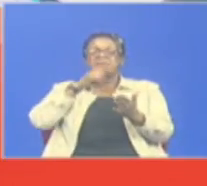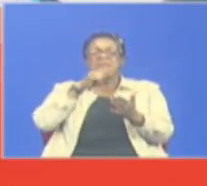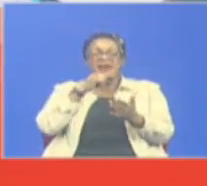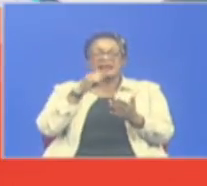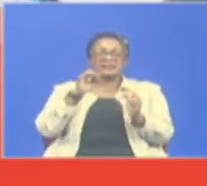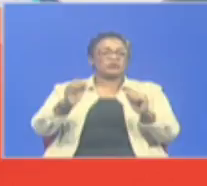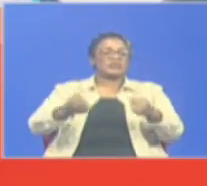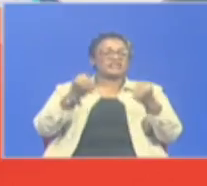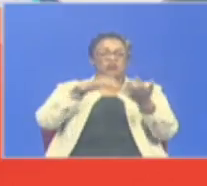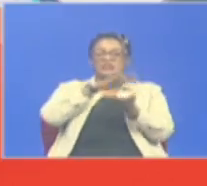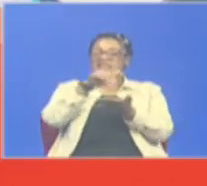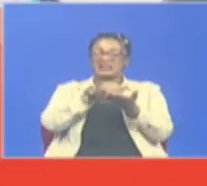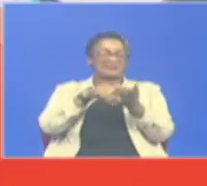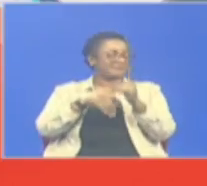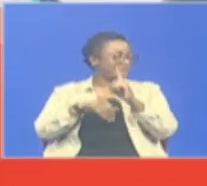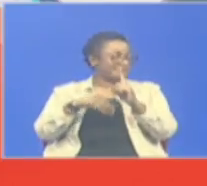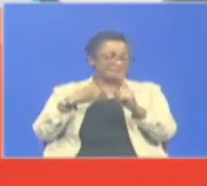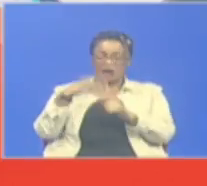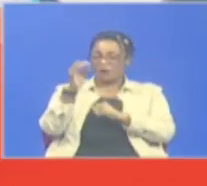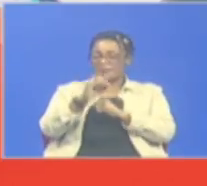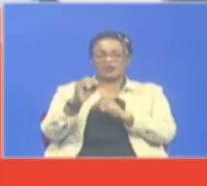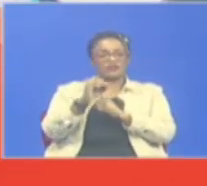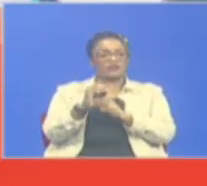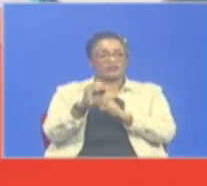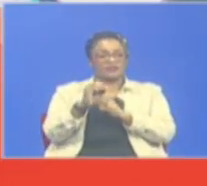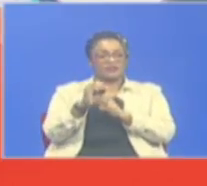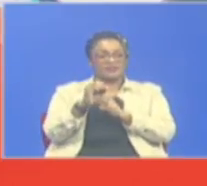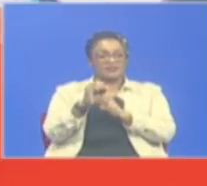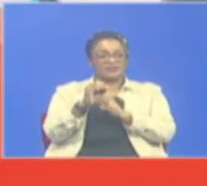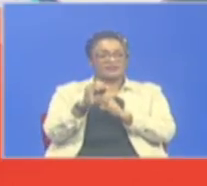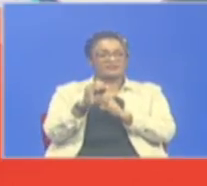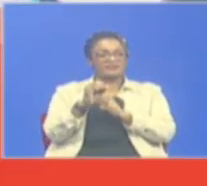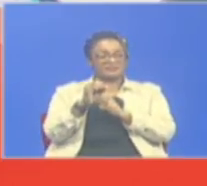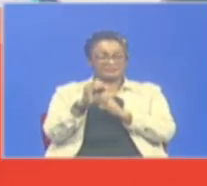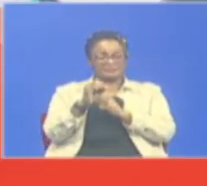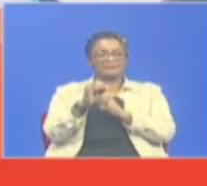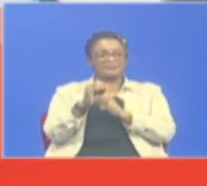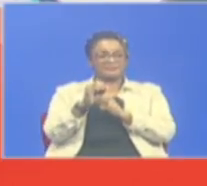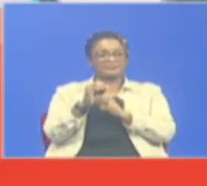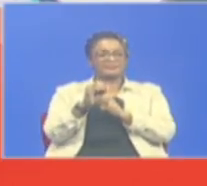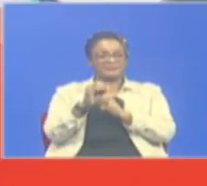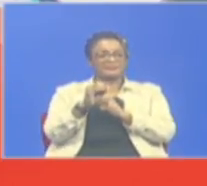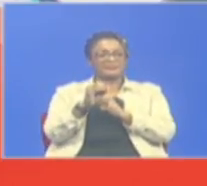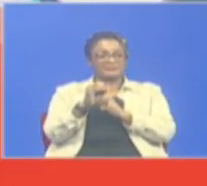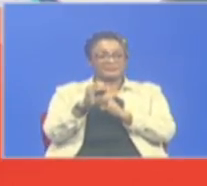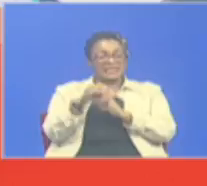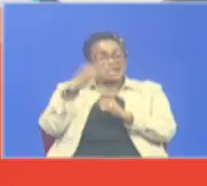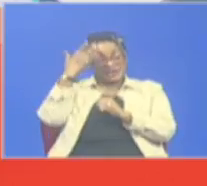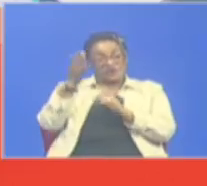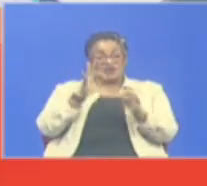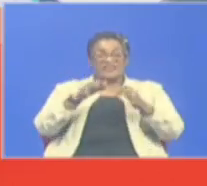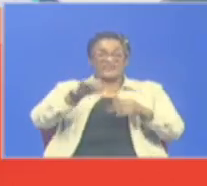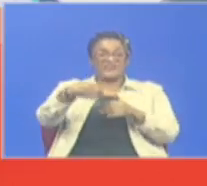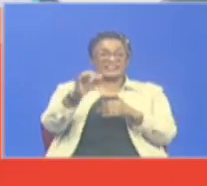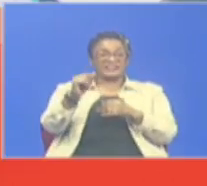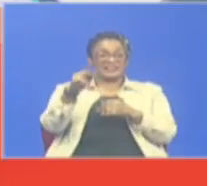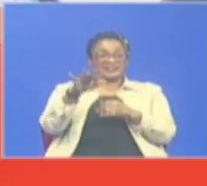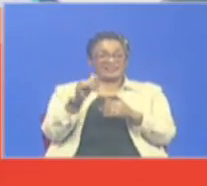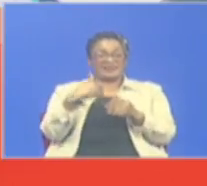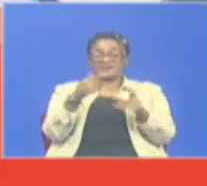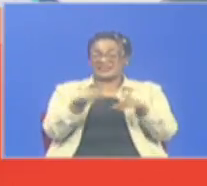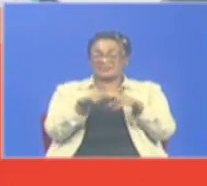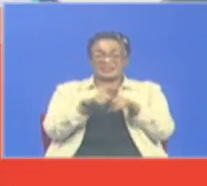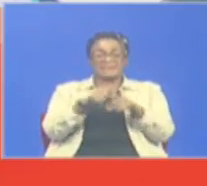rescue centers. That would be my opinion. Right, a good one. I don't know if Jacqueline will hold with the same position that is being espoused here